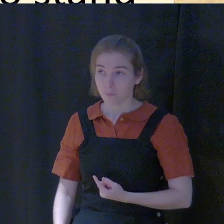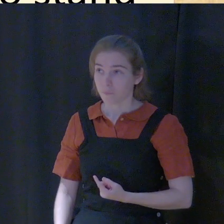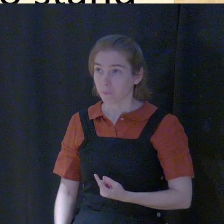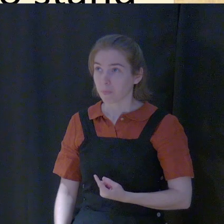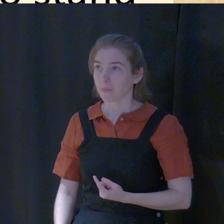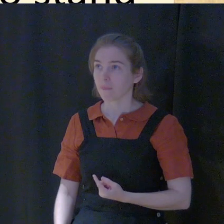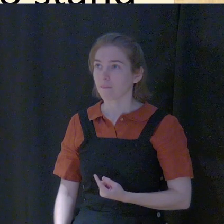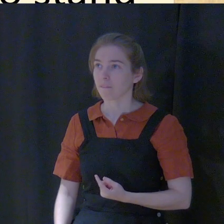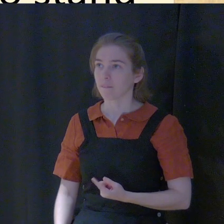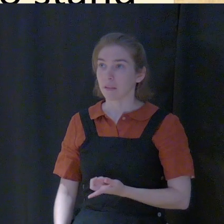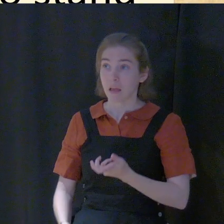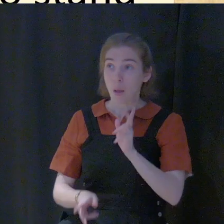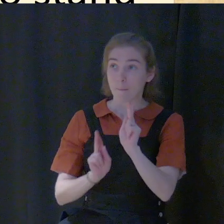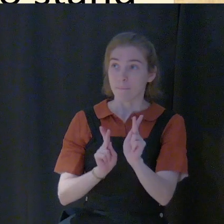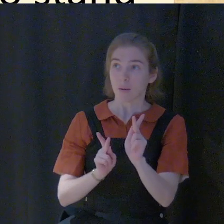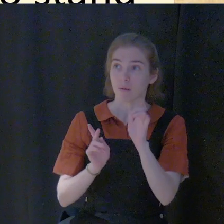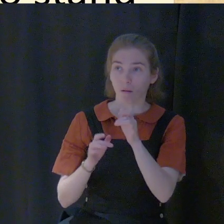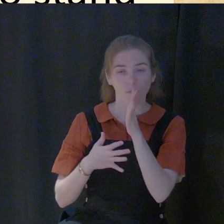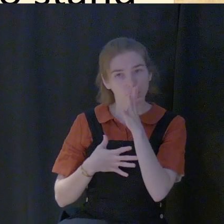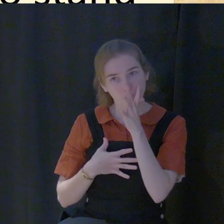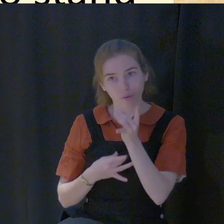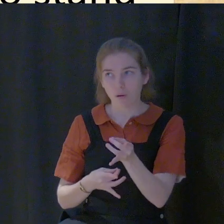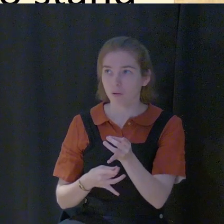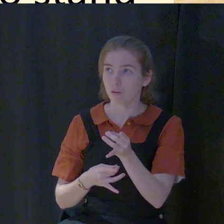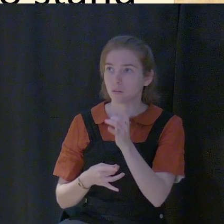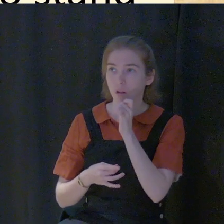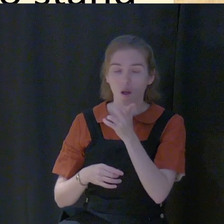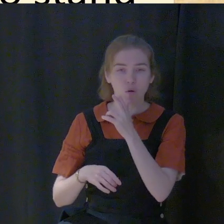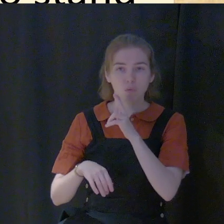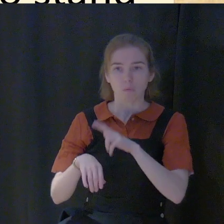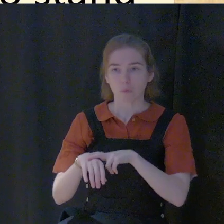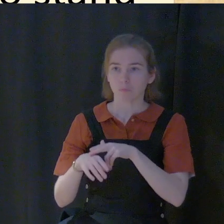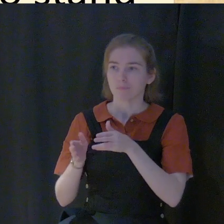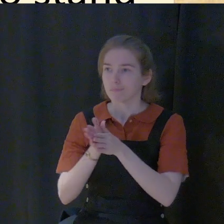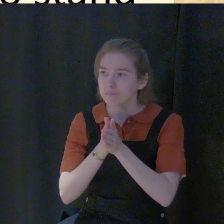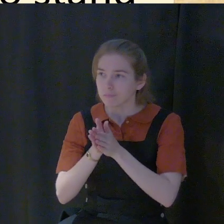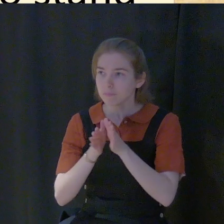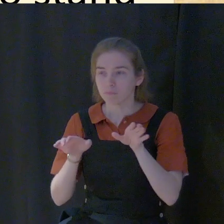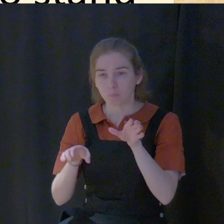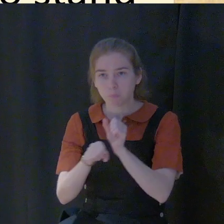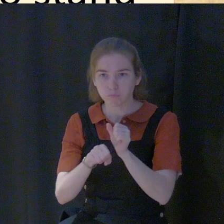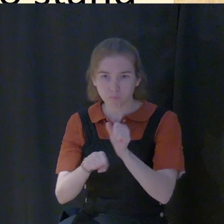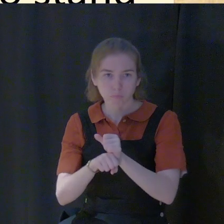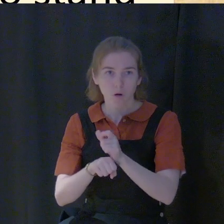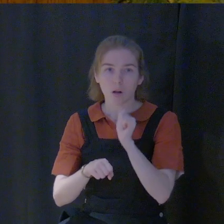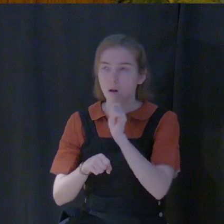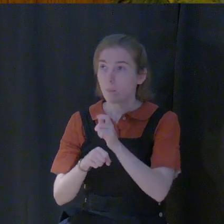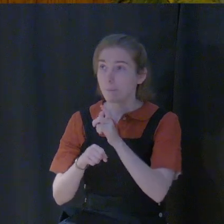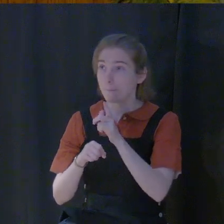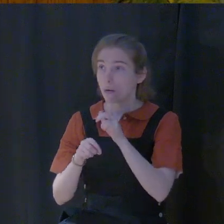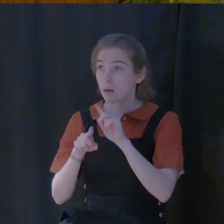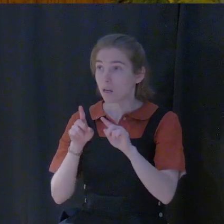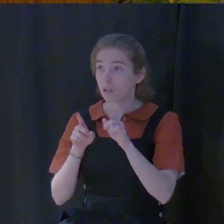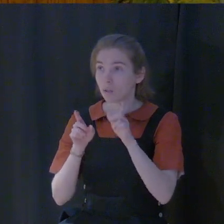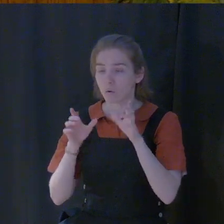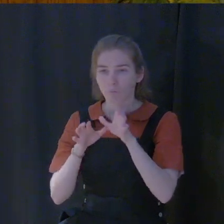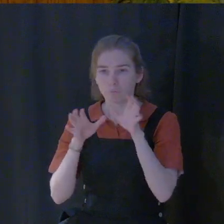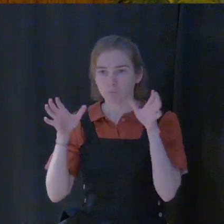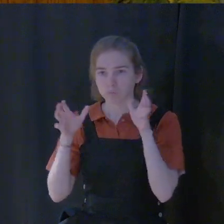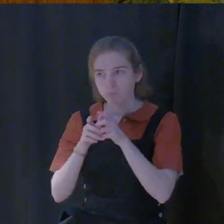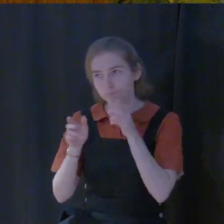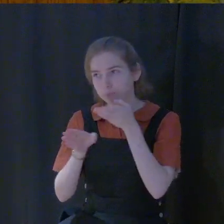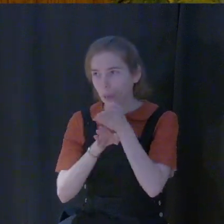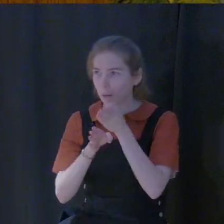It says, the people can be interested by no ordinary efforts. Put forth extraordinary efforts in order